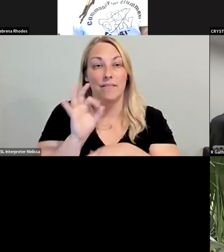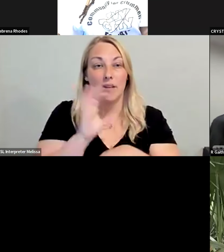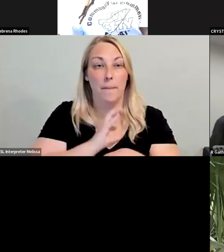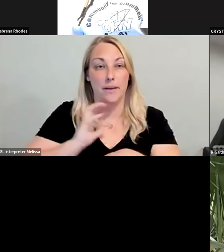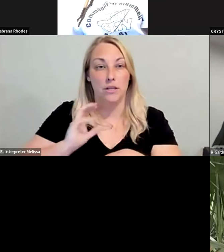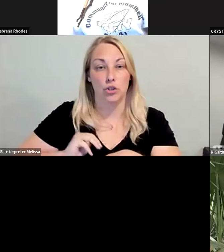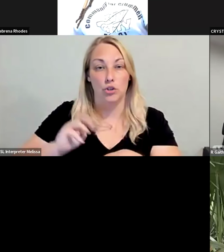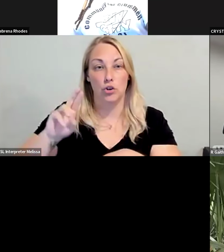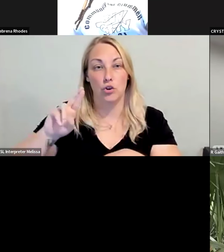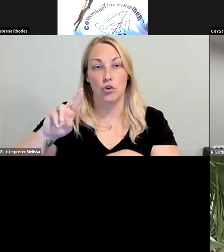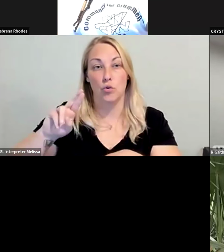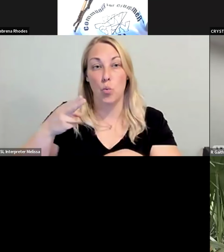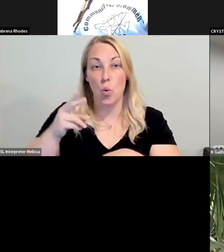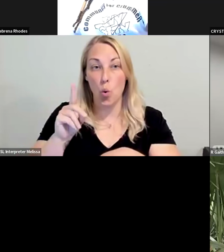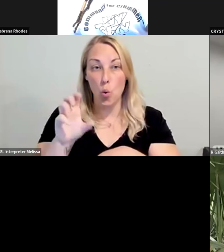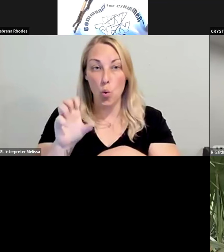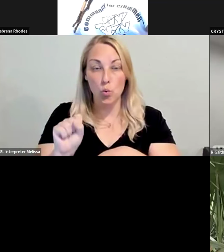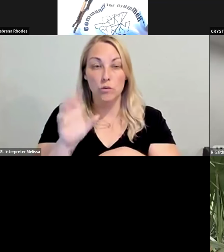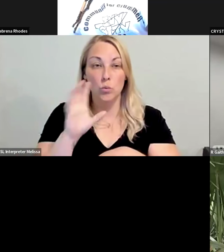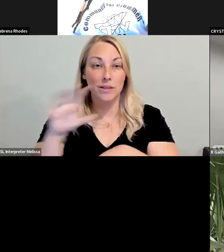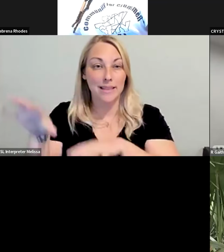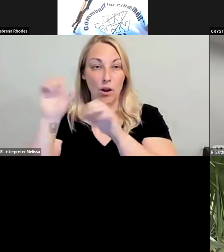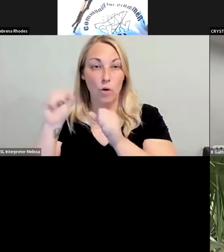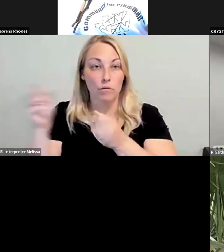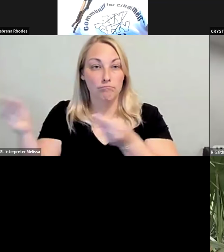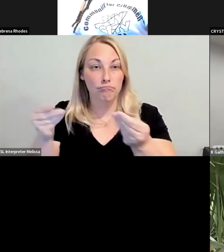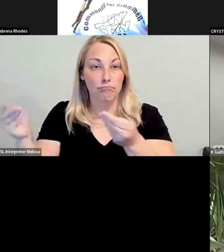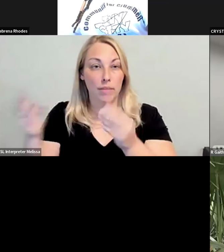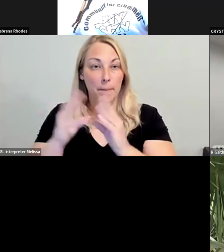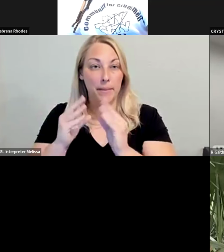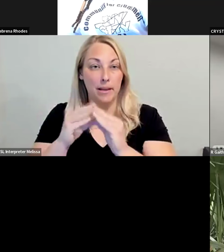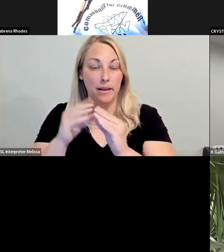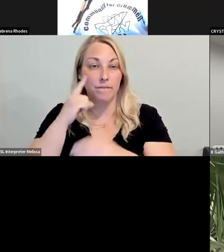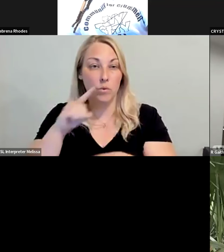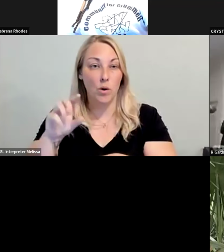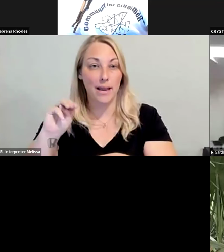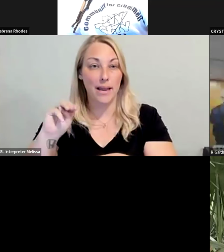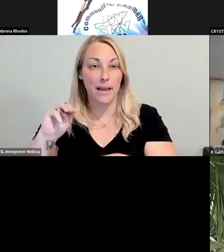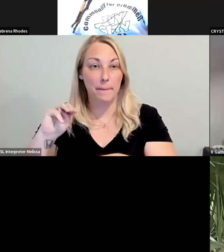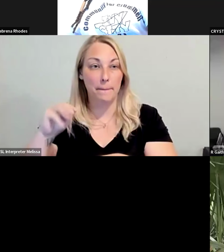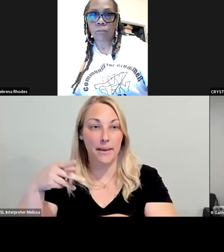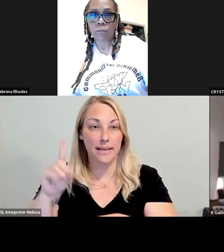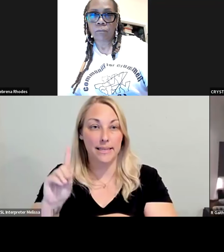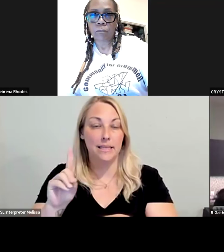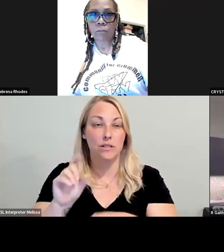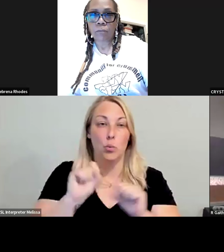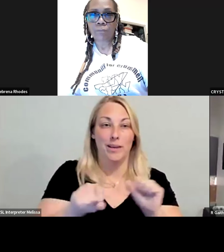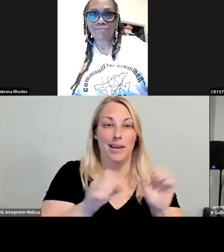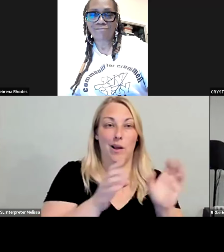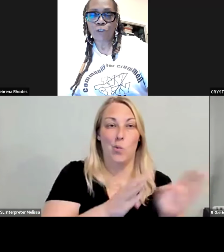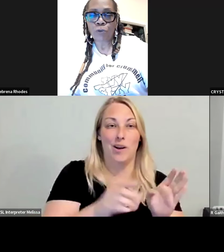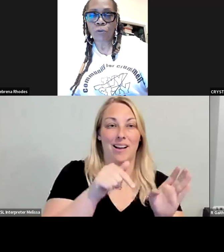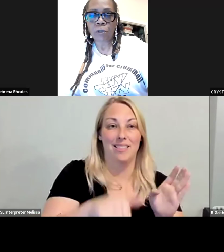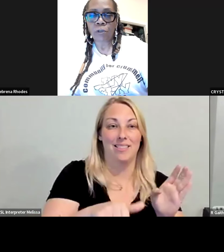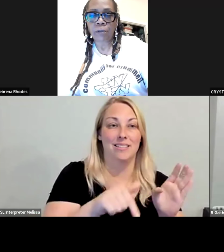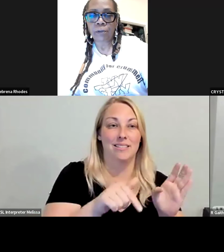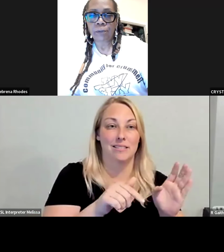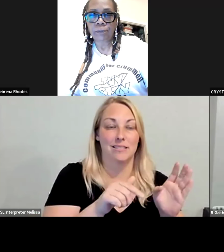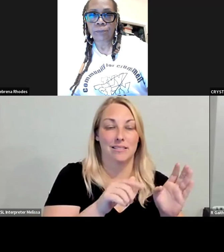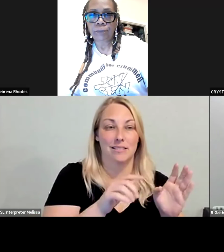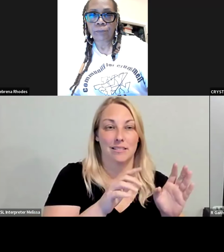from here and allow MPD to speak. So we can get this community room a little organized.